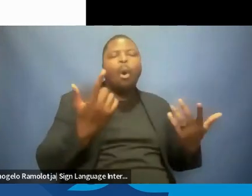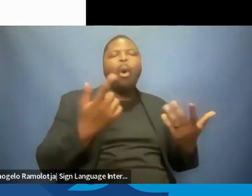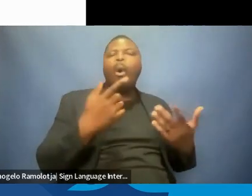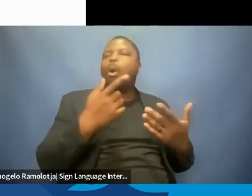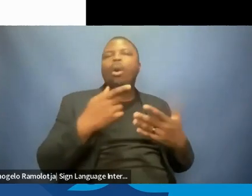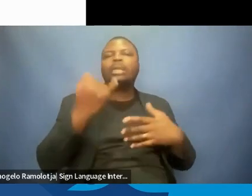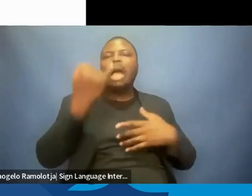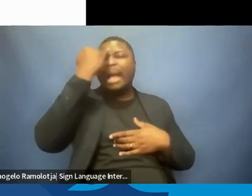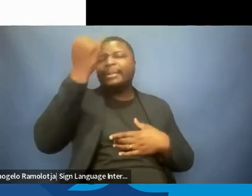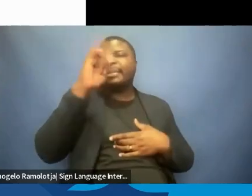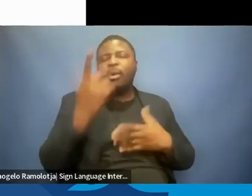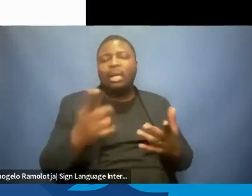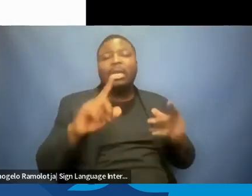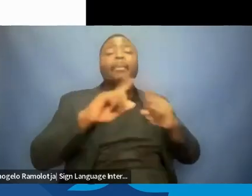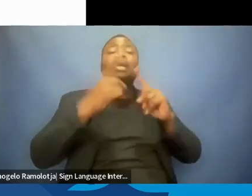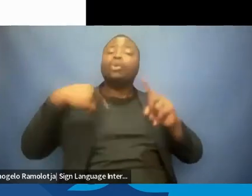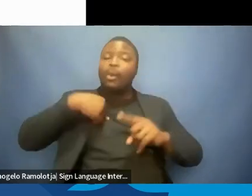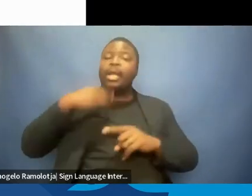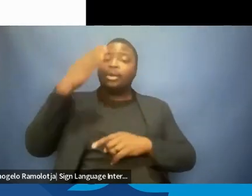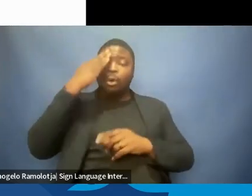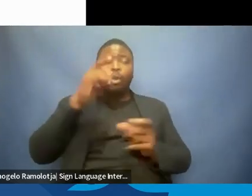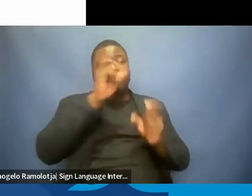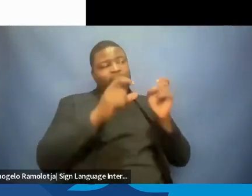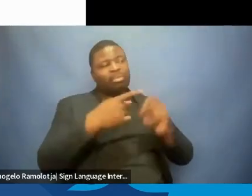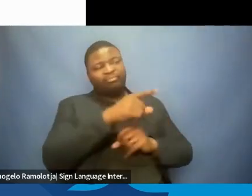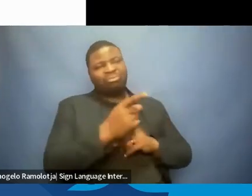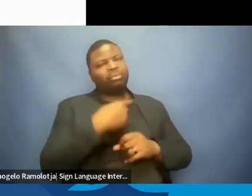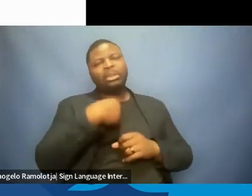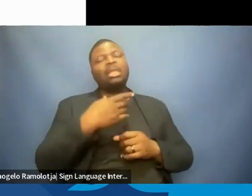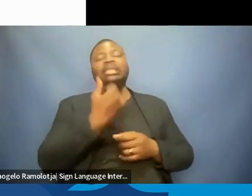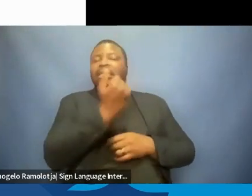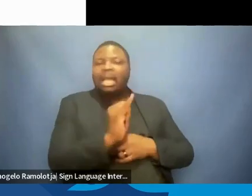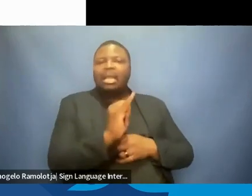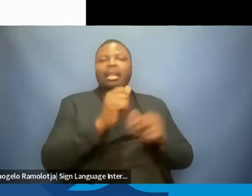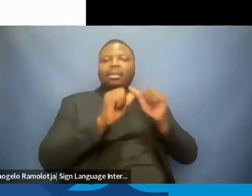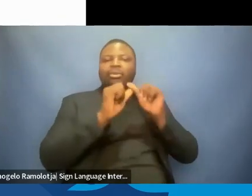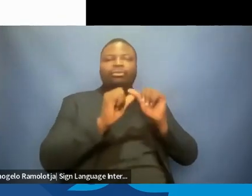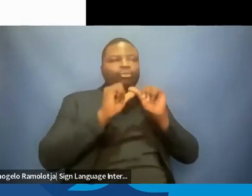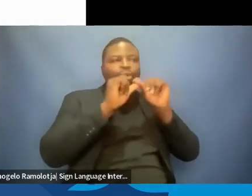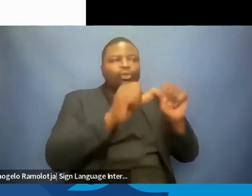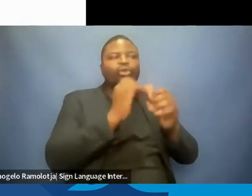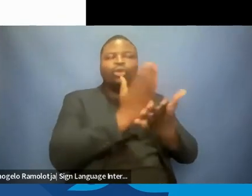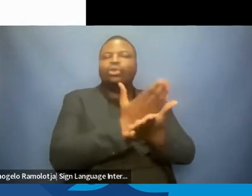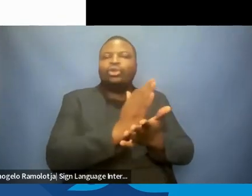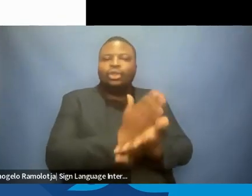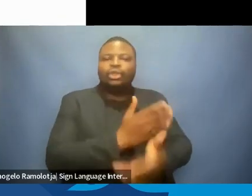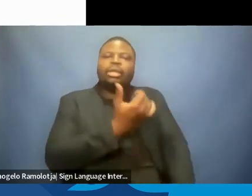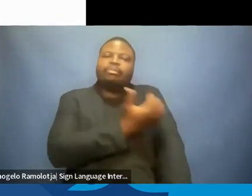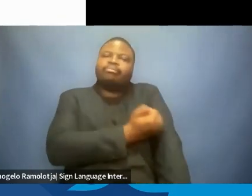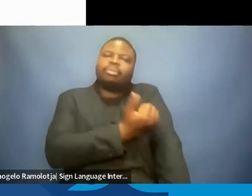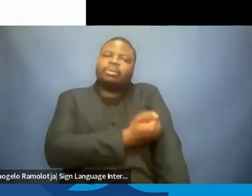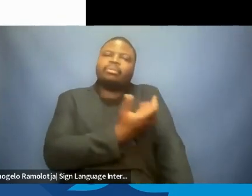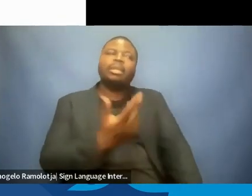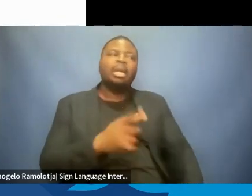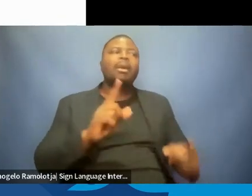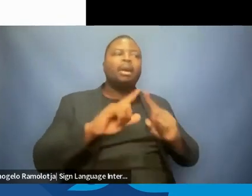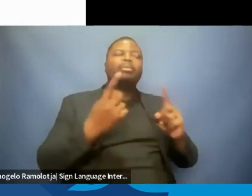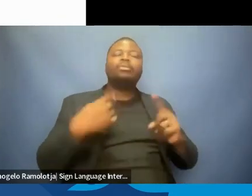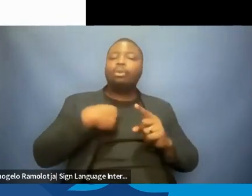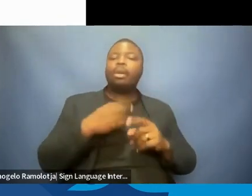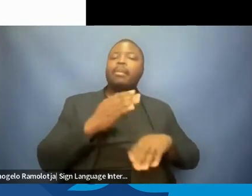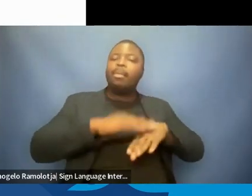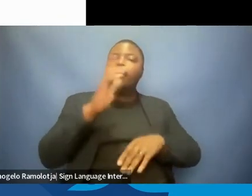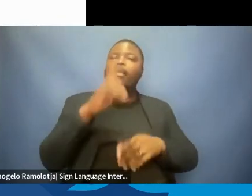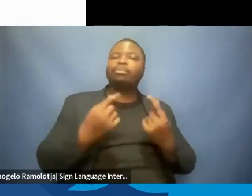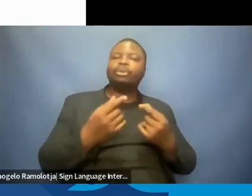people do have adequate access to clean injecting equipment and proper knowledge of safer injecting techniques is unsure. But we know